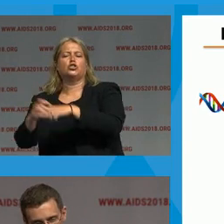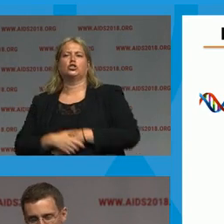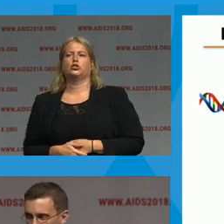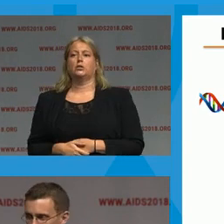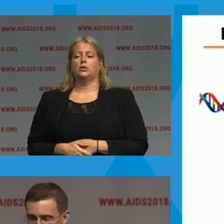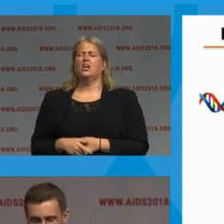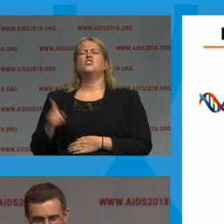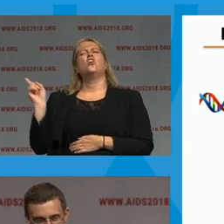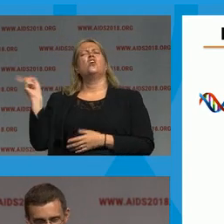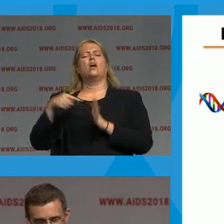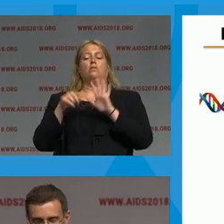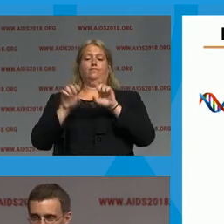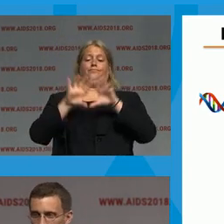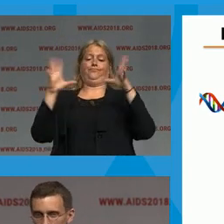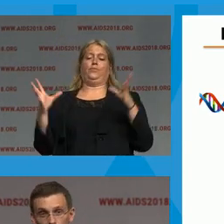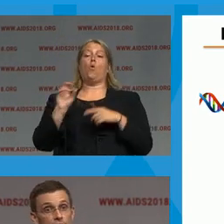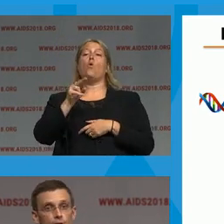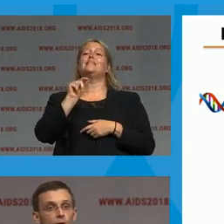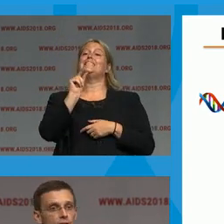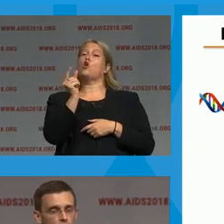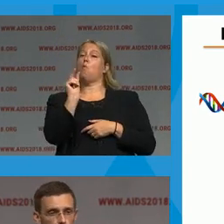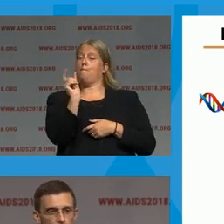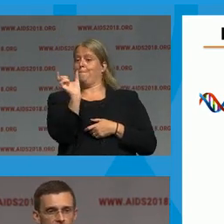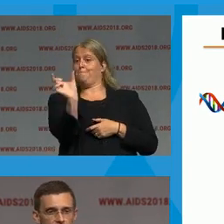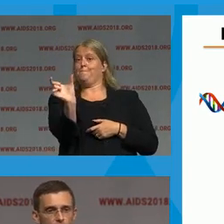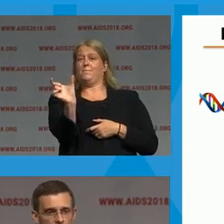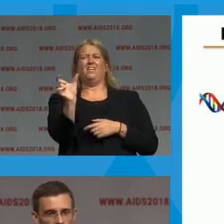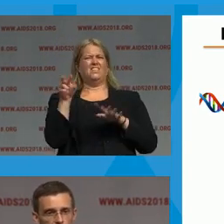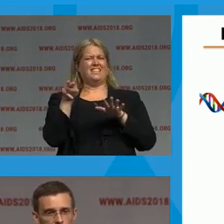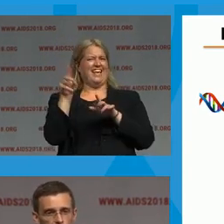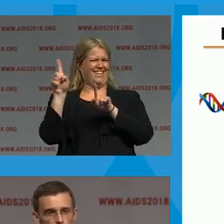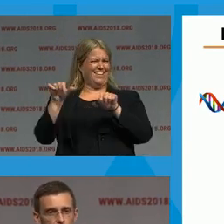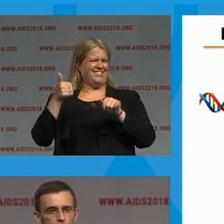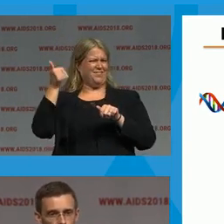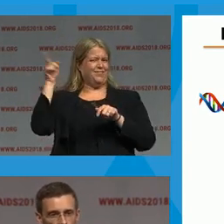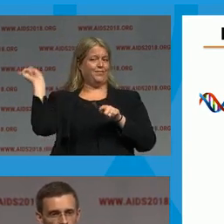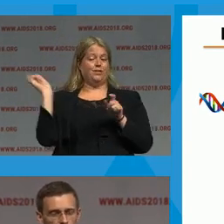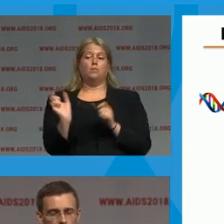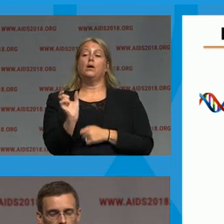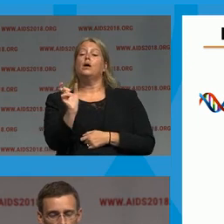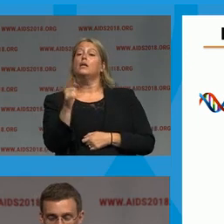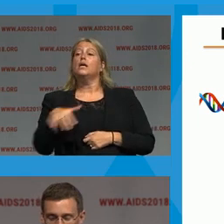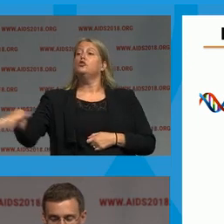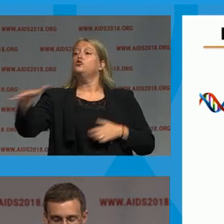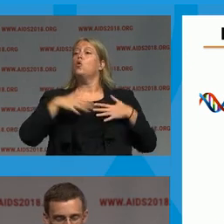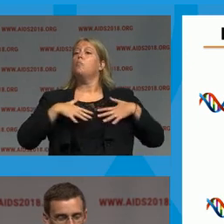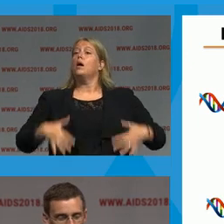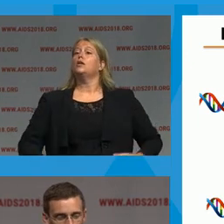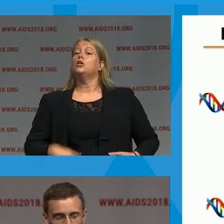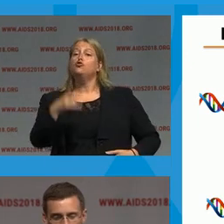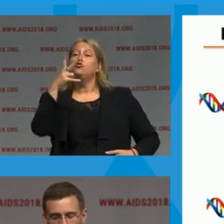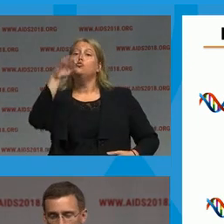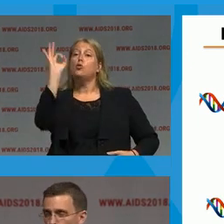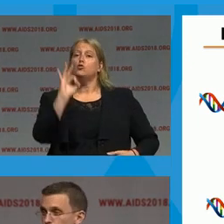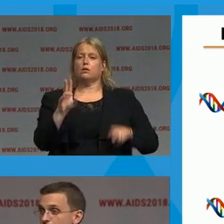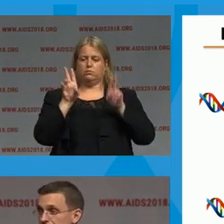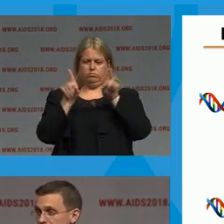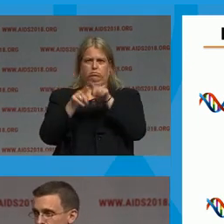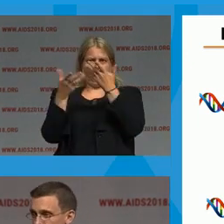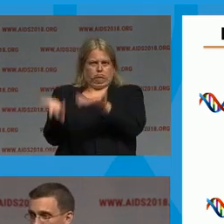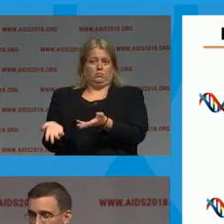healthy, intact snake. And I'm going to tell you that only 2% of the HIV genomes in your body look like this. The